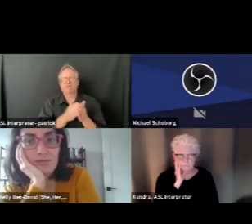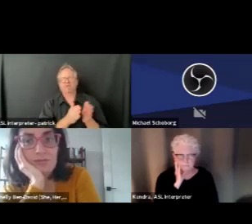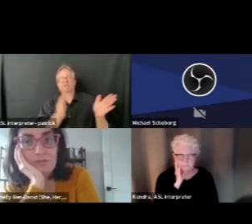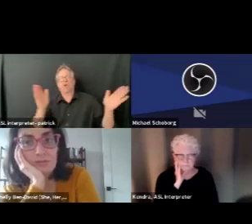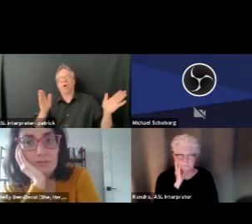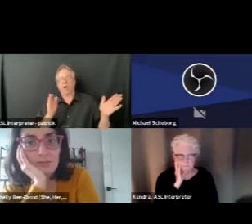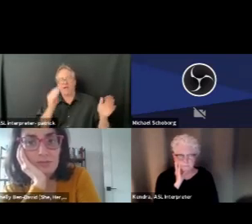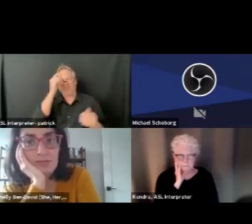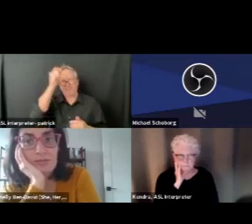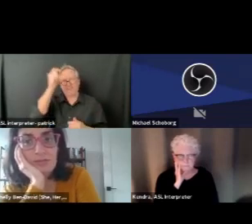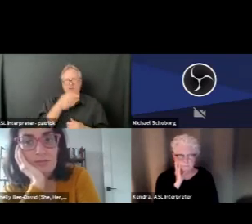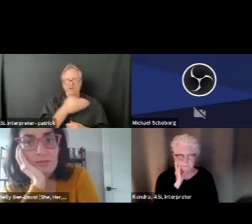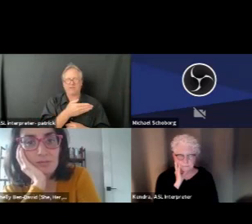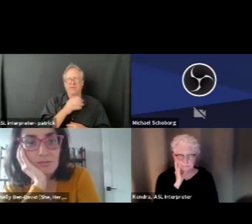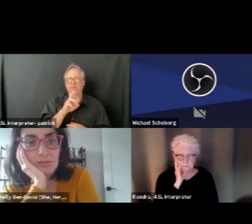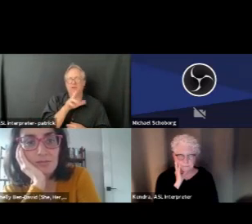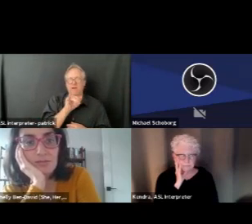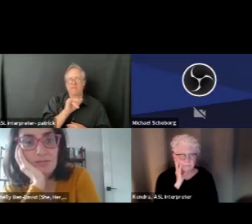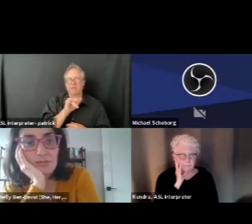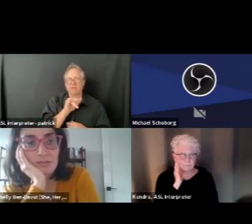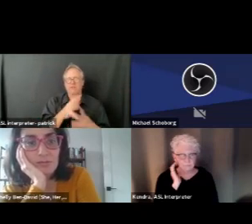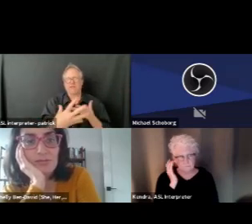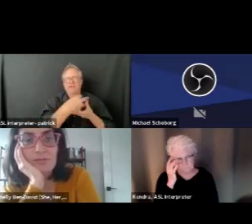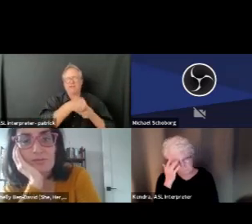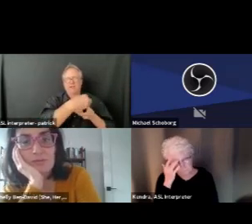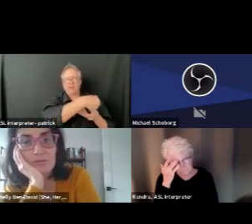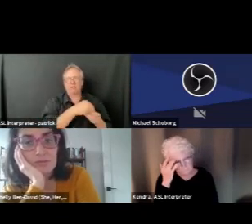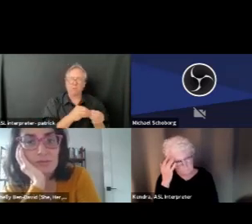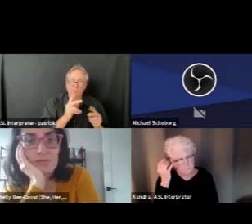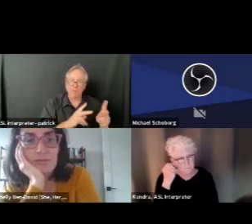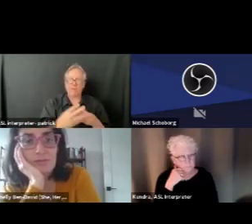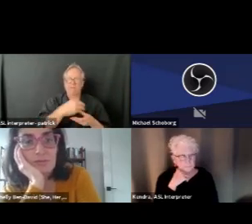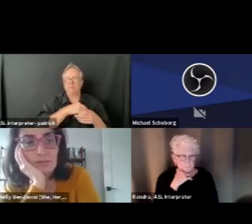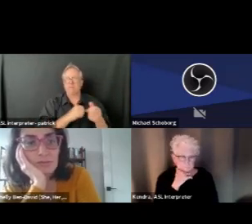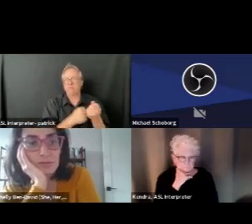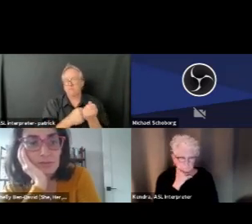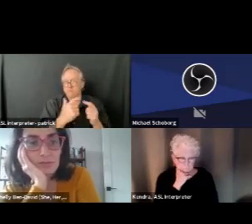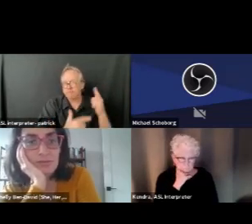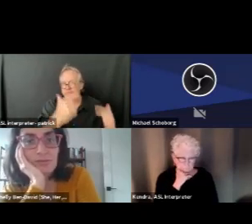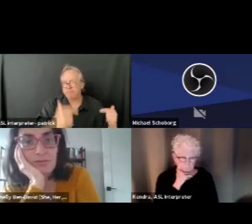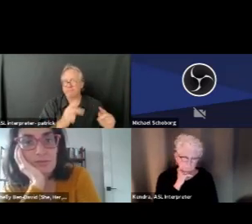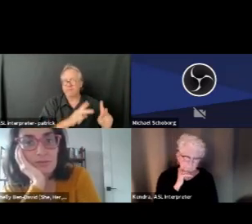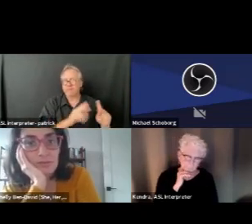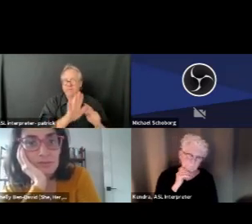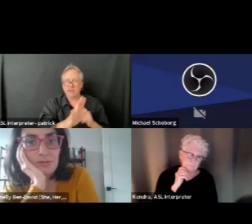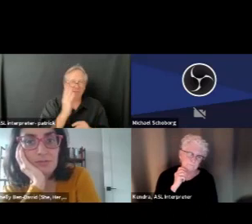that captures broader experiences and could support more diverse people and